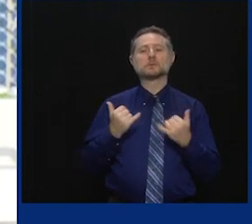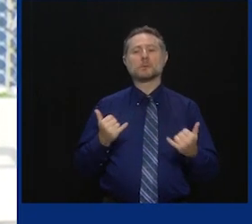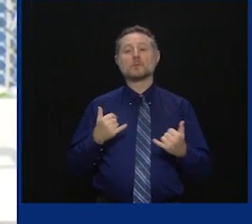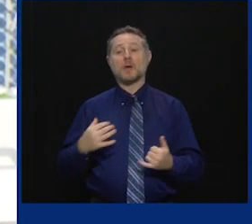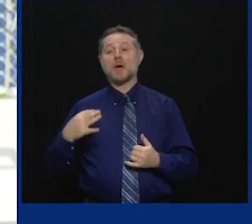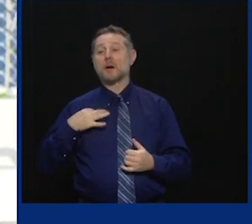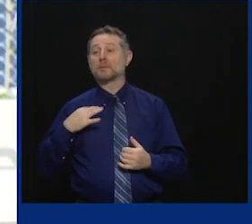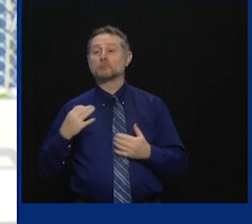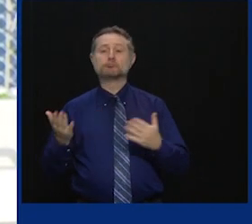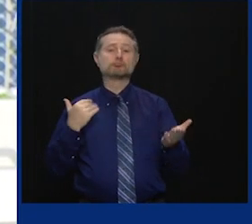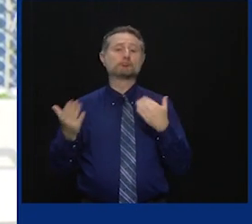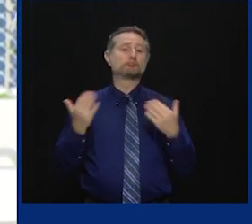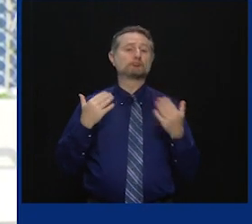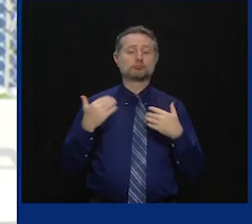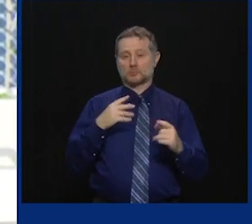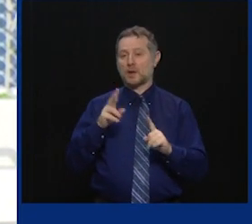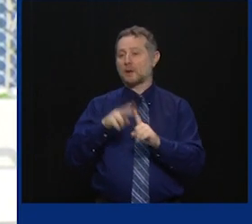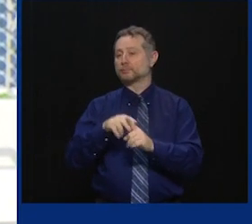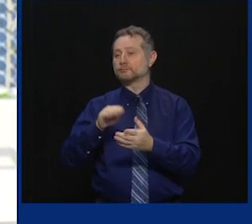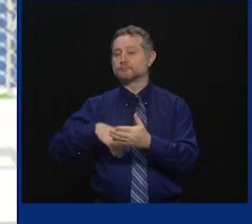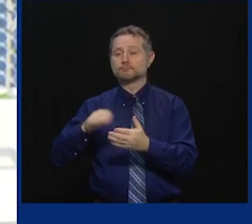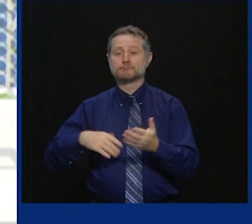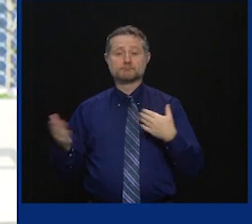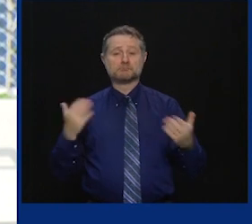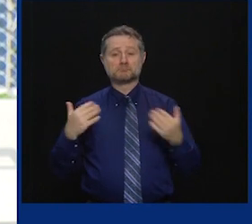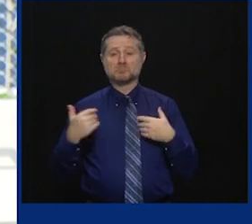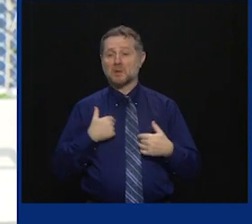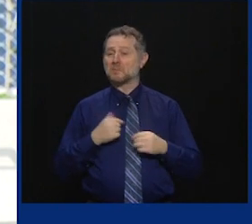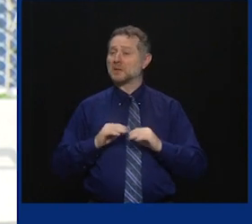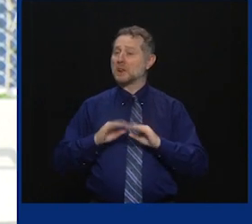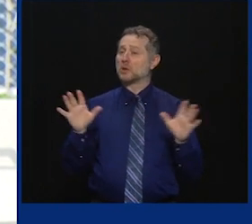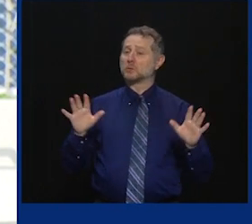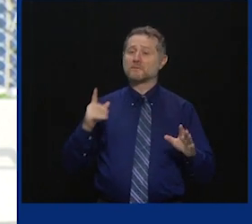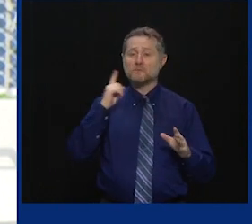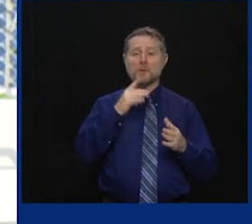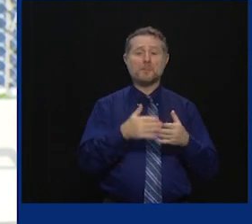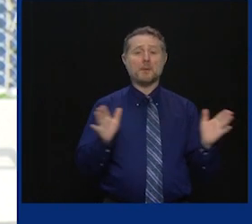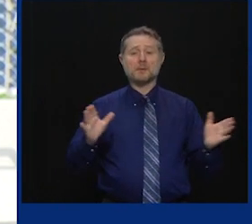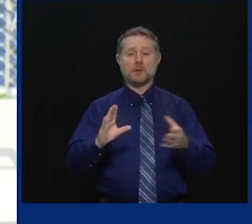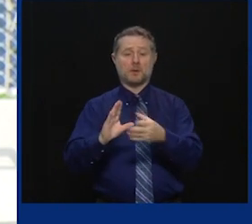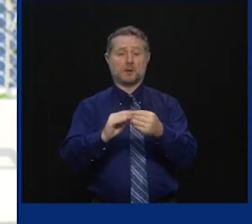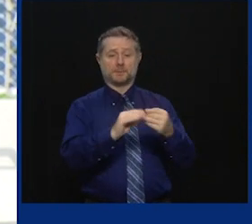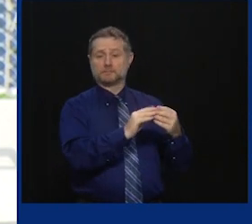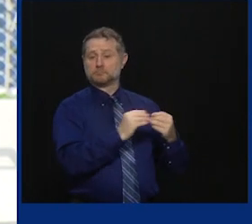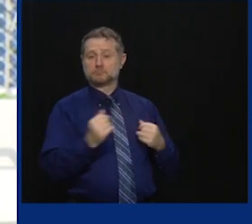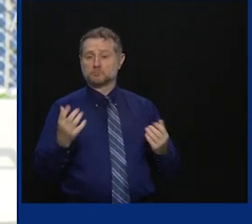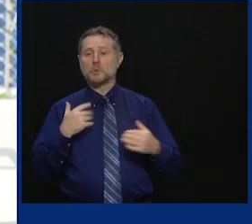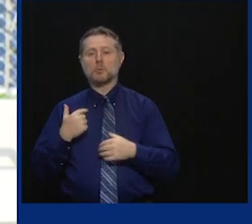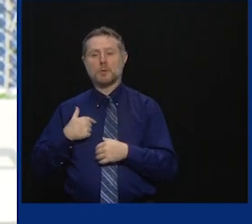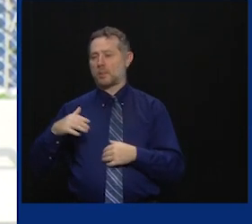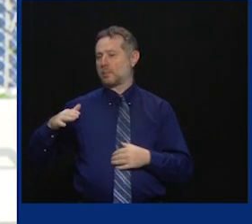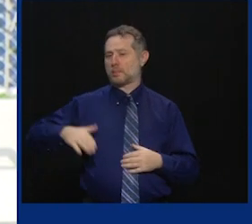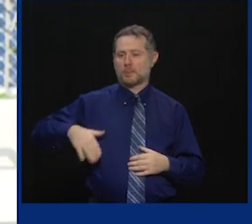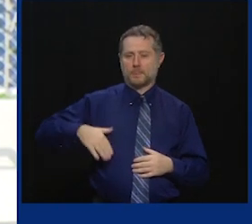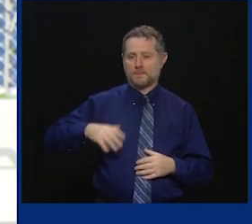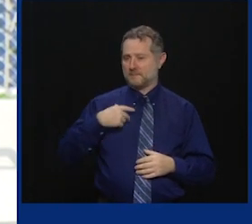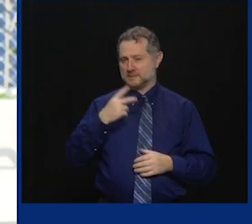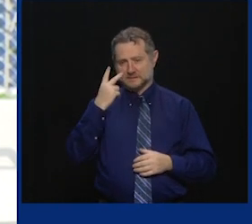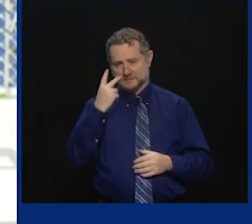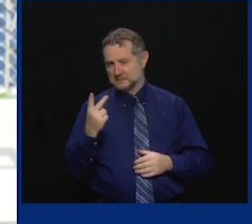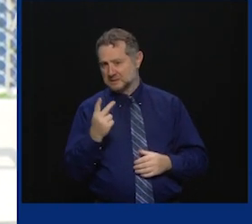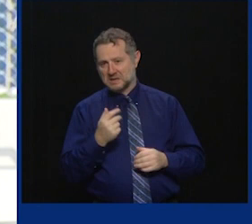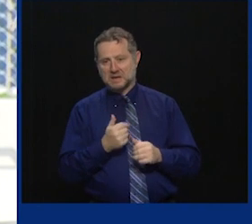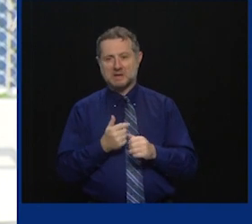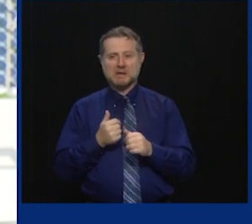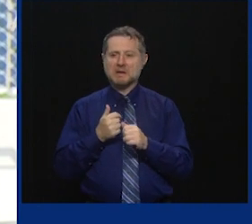I made clear when I put that out for public comment that we have yet to see the compliance with the Climate